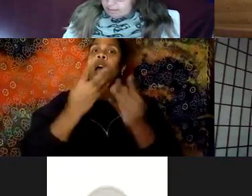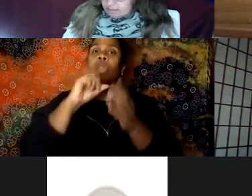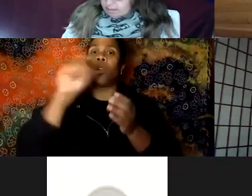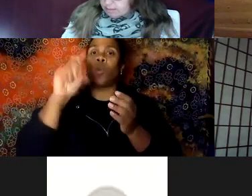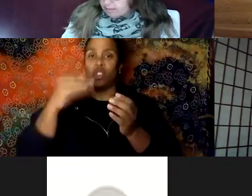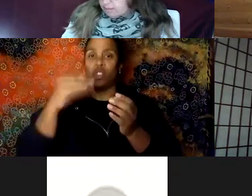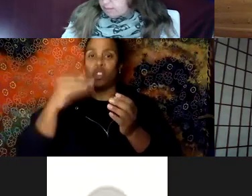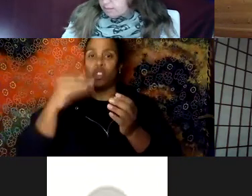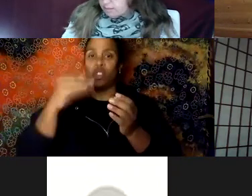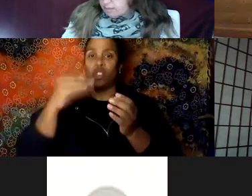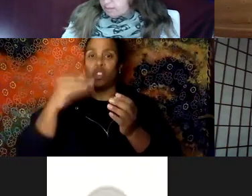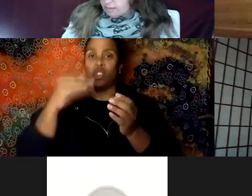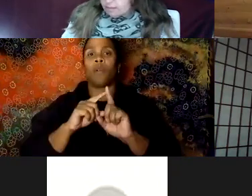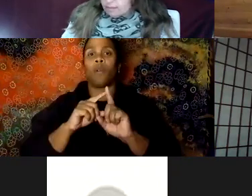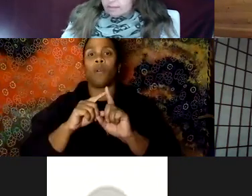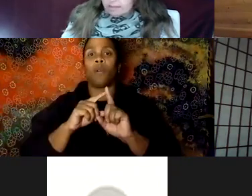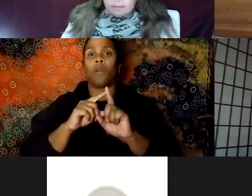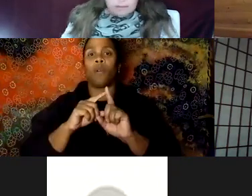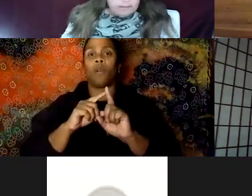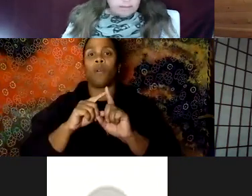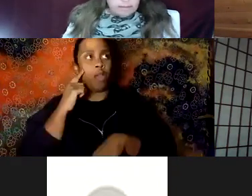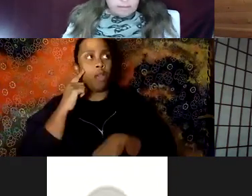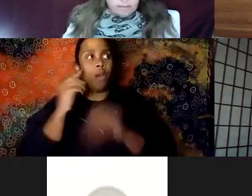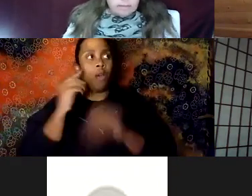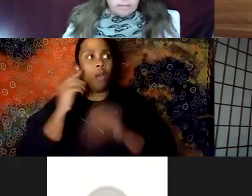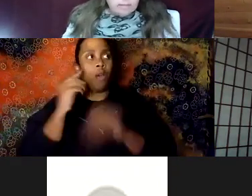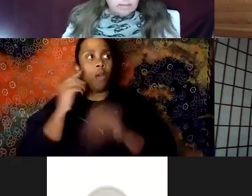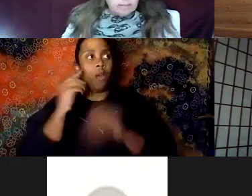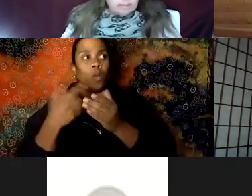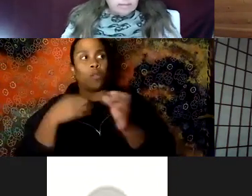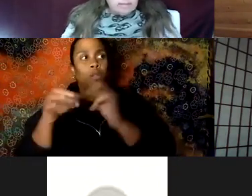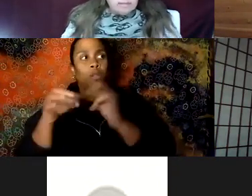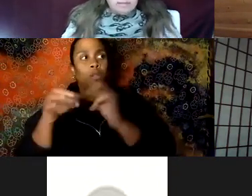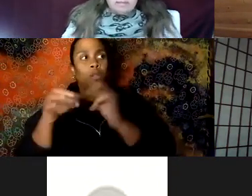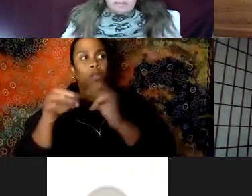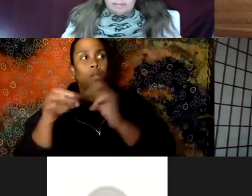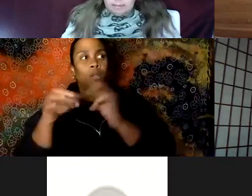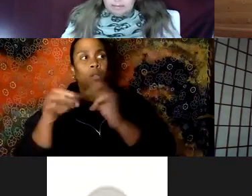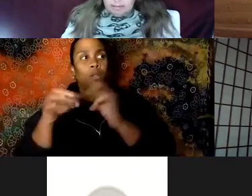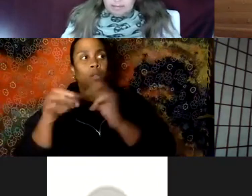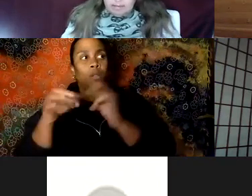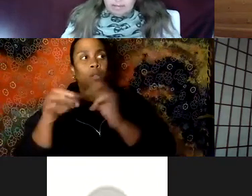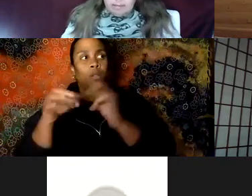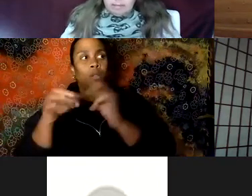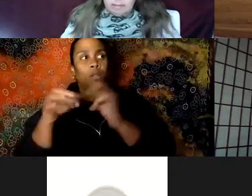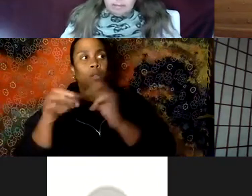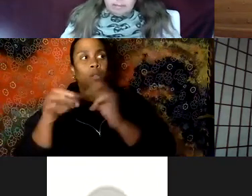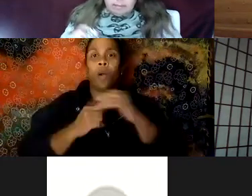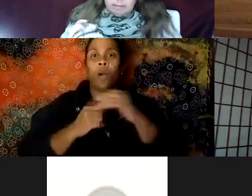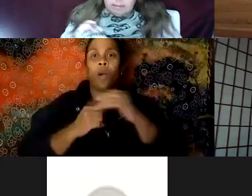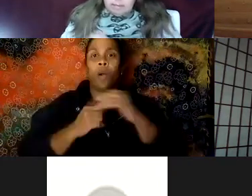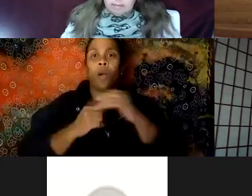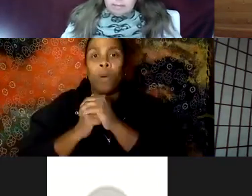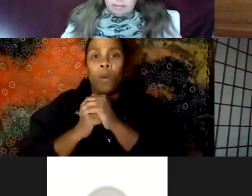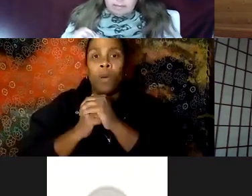I thought of a couple other things I want to tell you. Well, I'm remembering right now just the basics of when you ask a question,